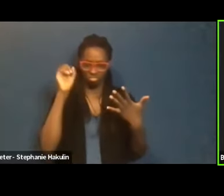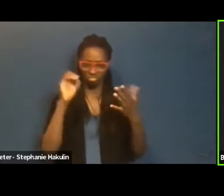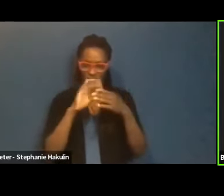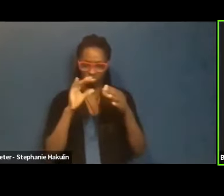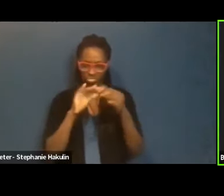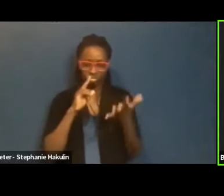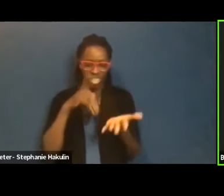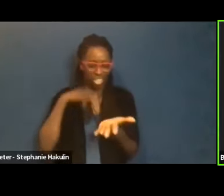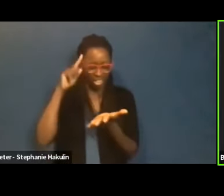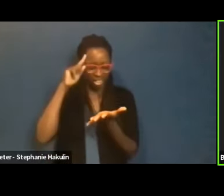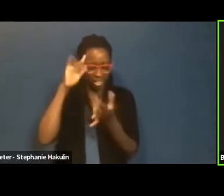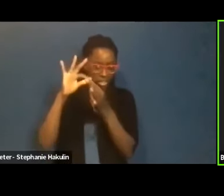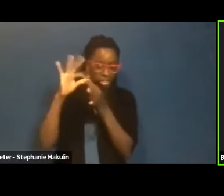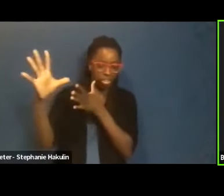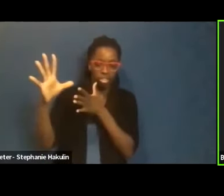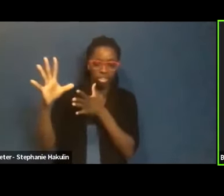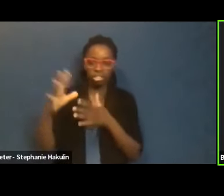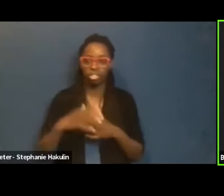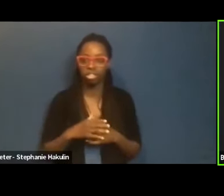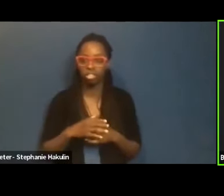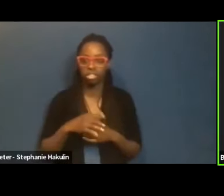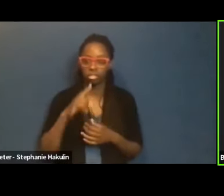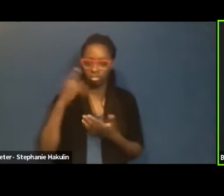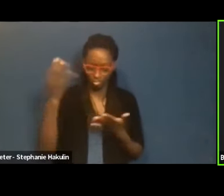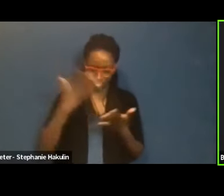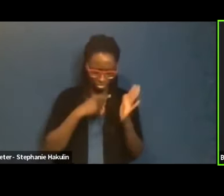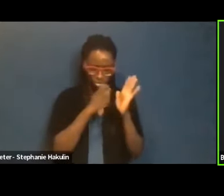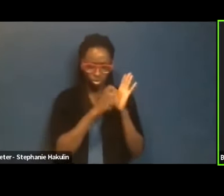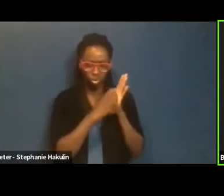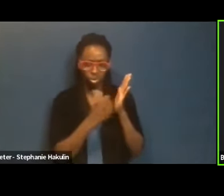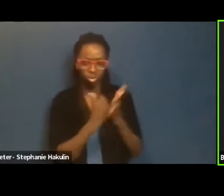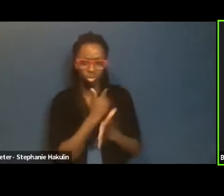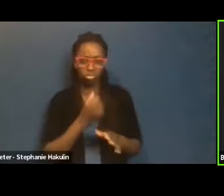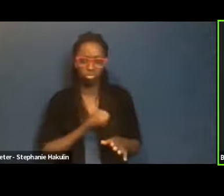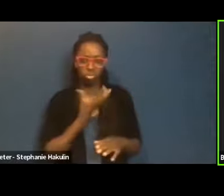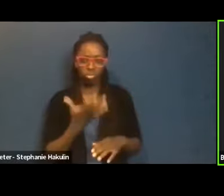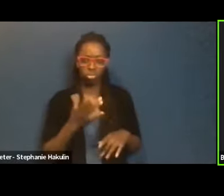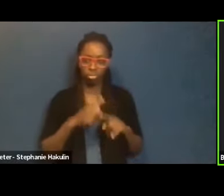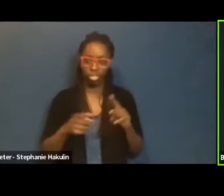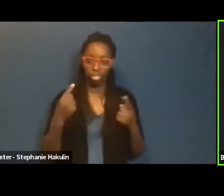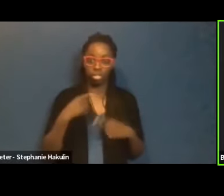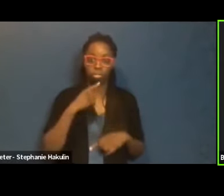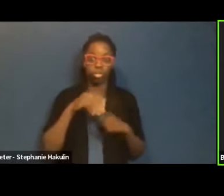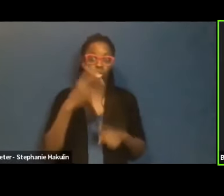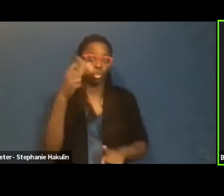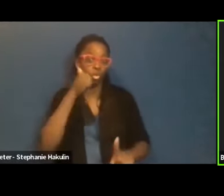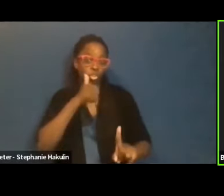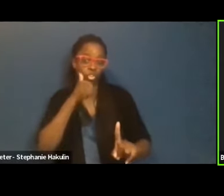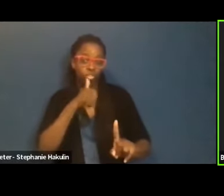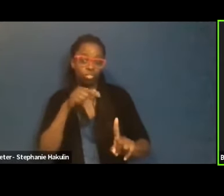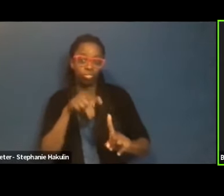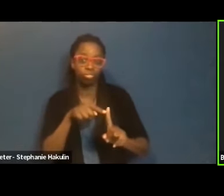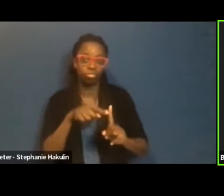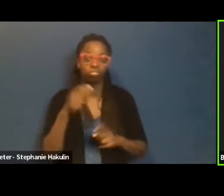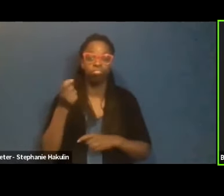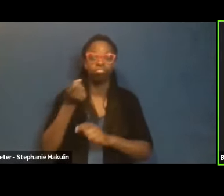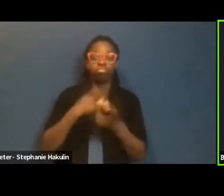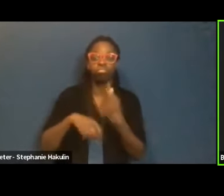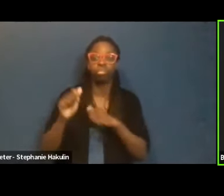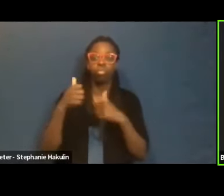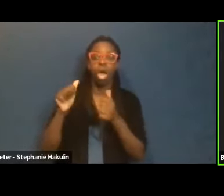me. About two girls, actually, that he tried so carefully to hide behind metaphors. One being